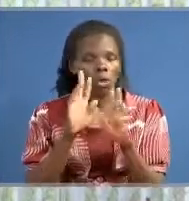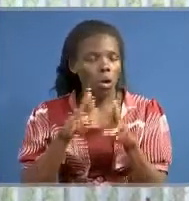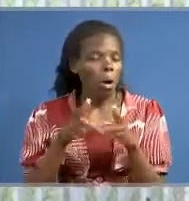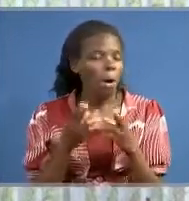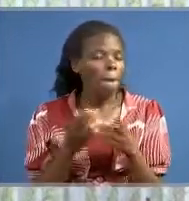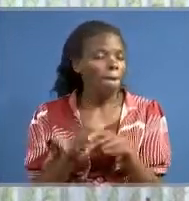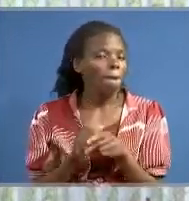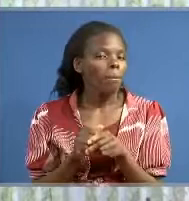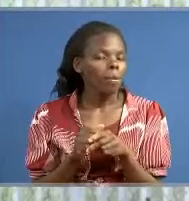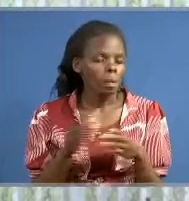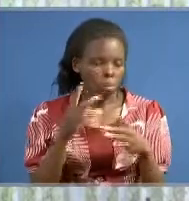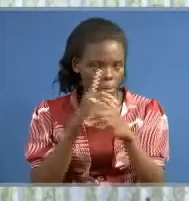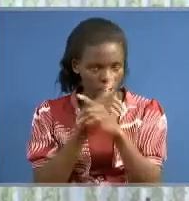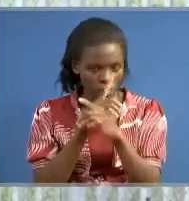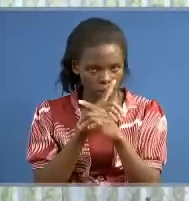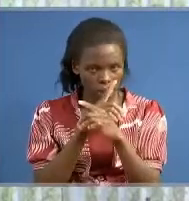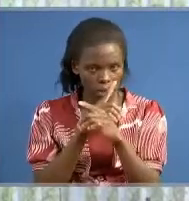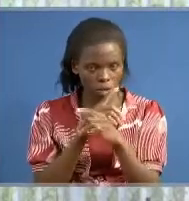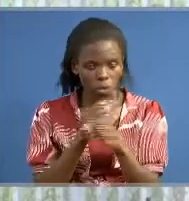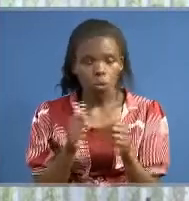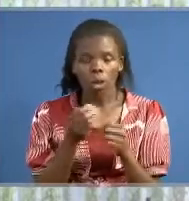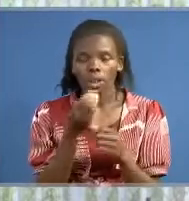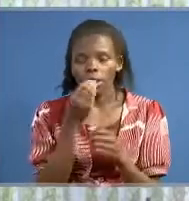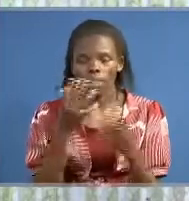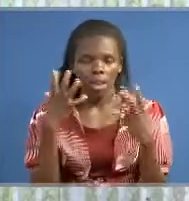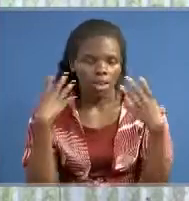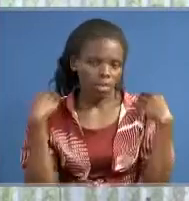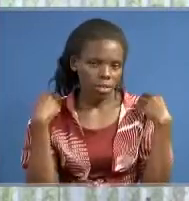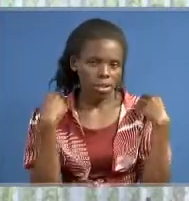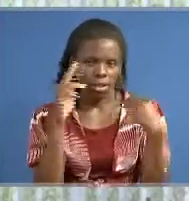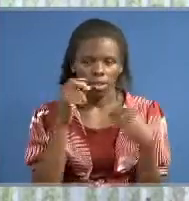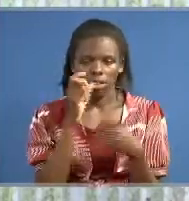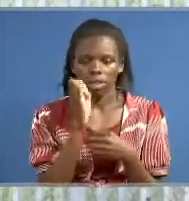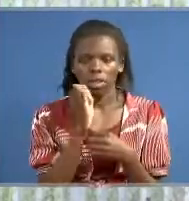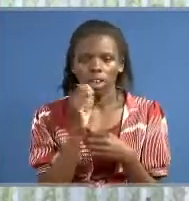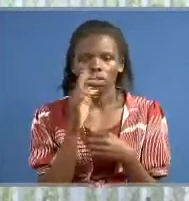largely prevented through proper diet and exercise. Kristen Kamau, KUTV.